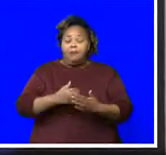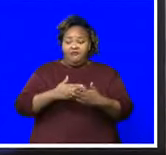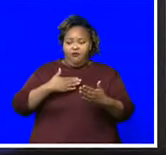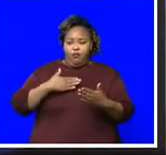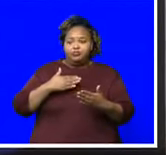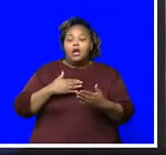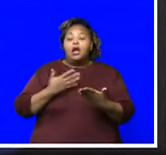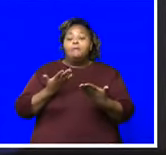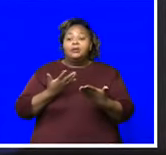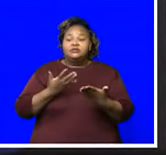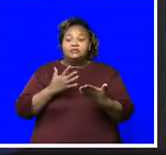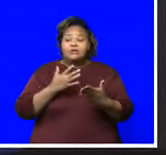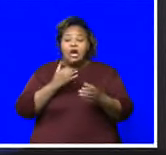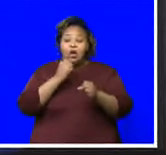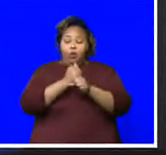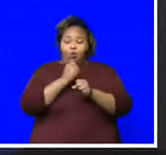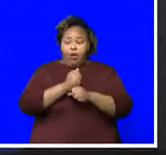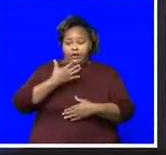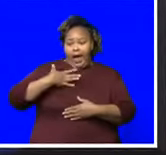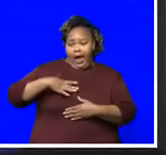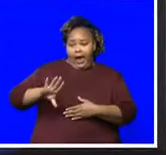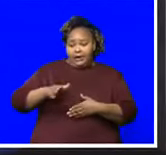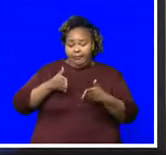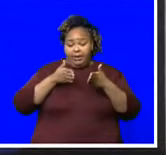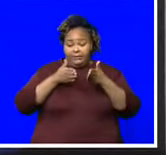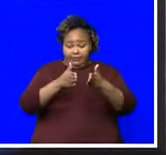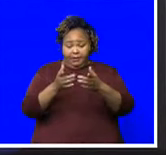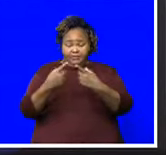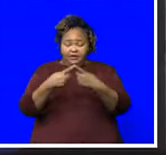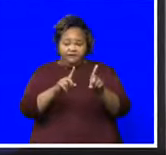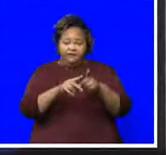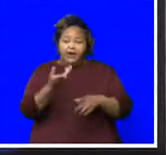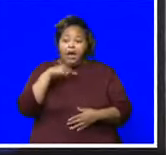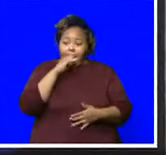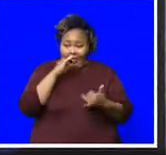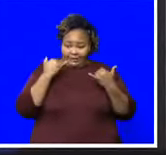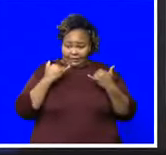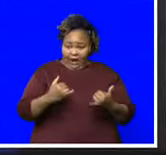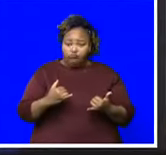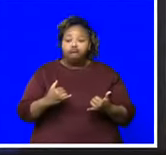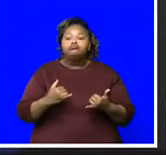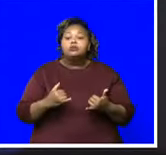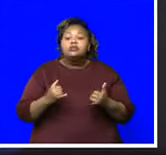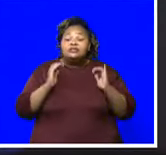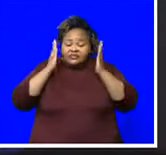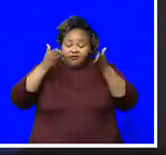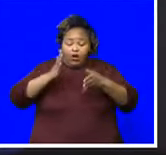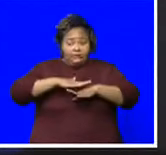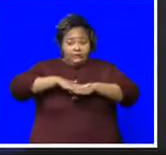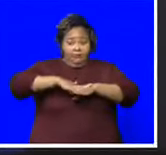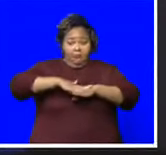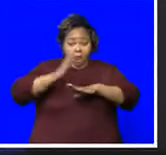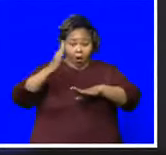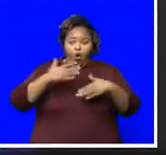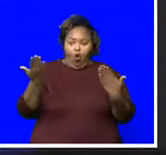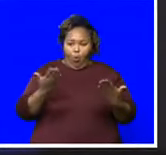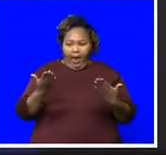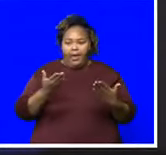sibalawule lokukhulu kwengona lokuthi sendela ukuthi sive sitawukhona kuthola elusito